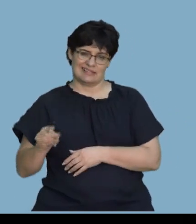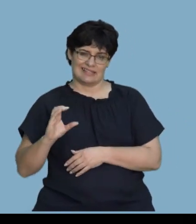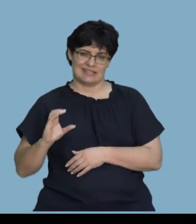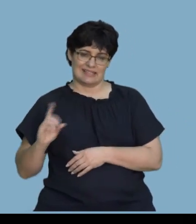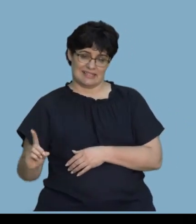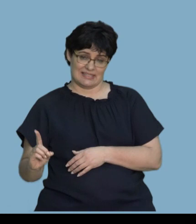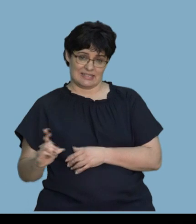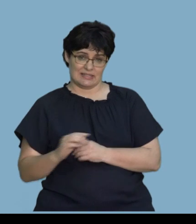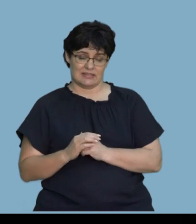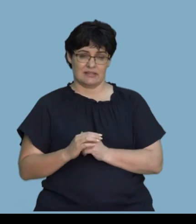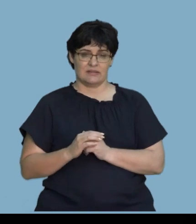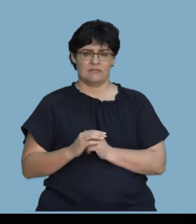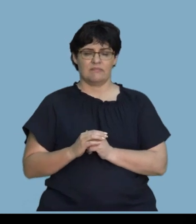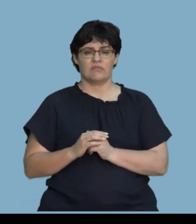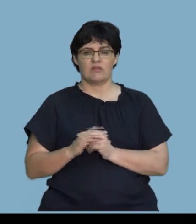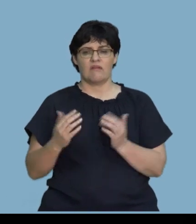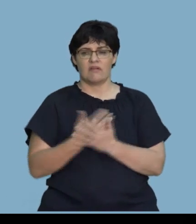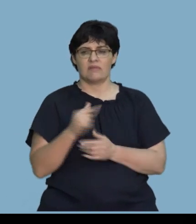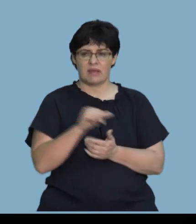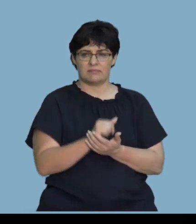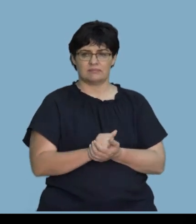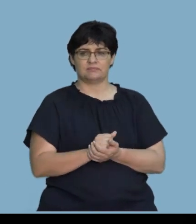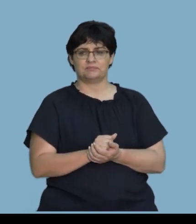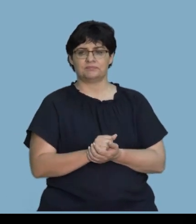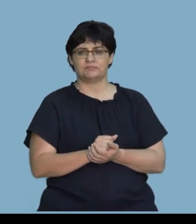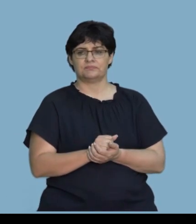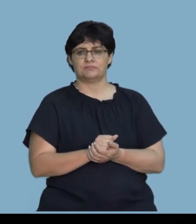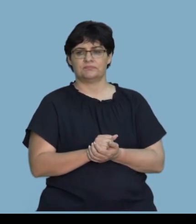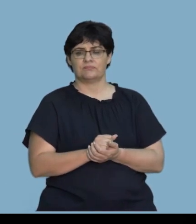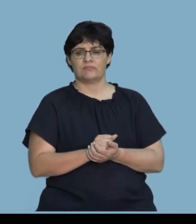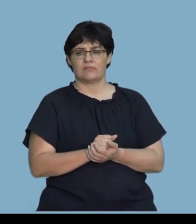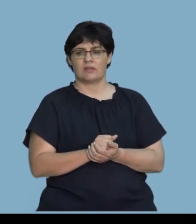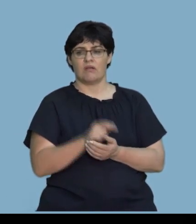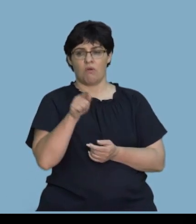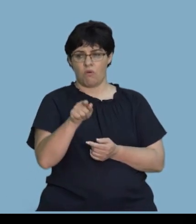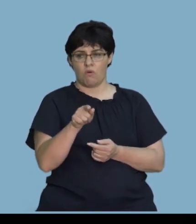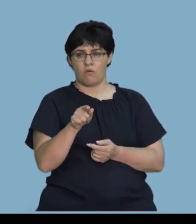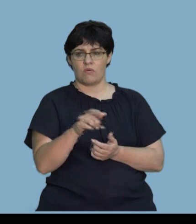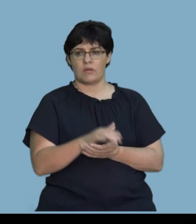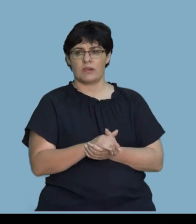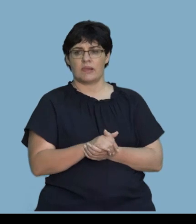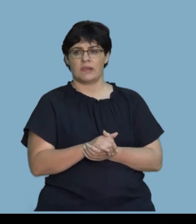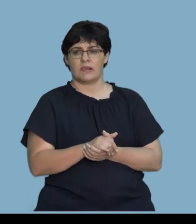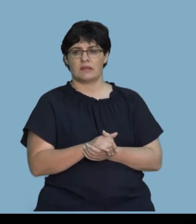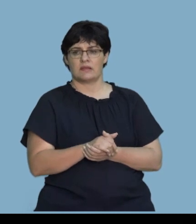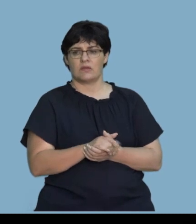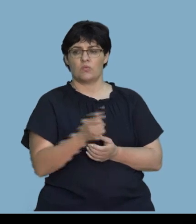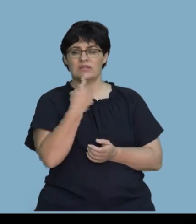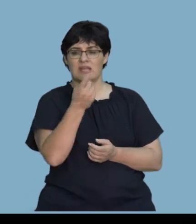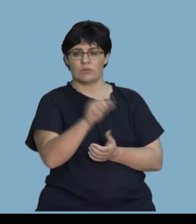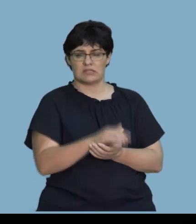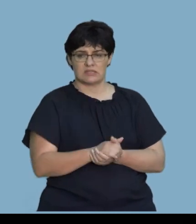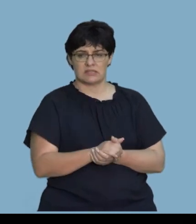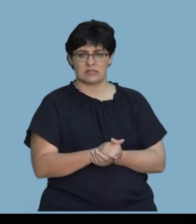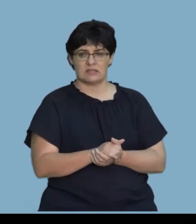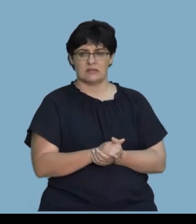it's D. Now, let's quickly go through it, right? So this is what we are saying here